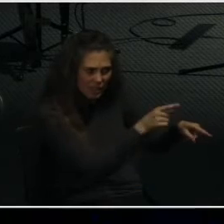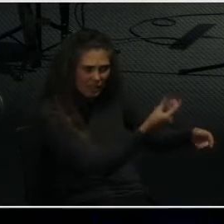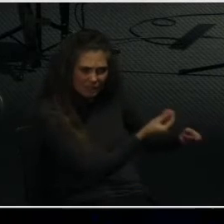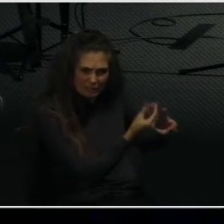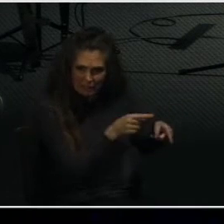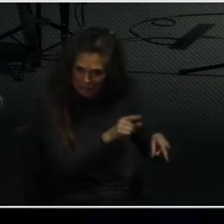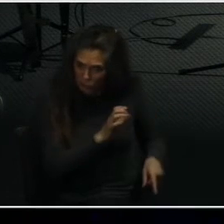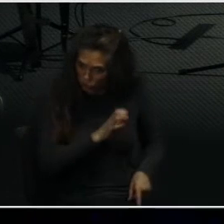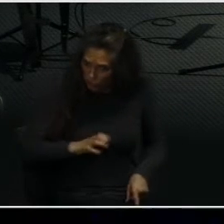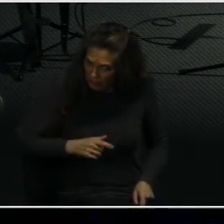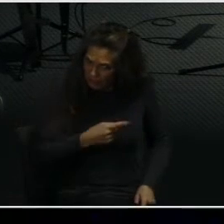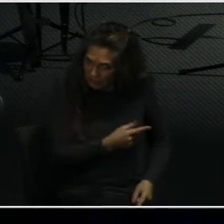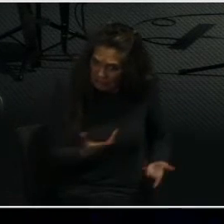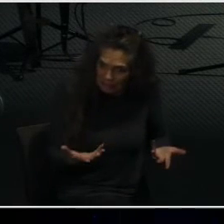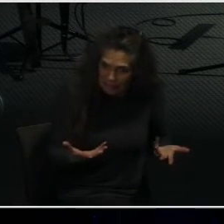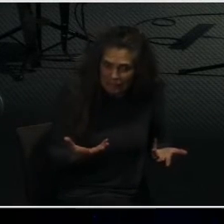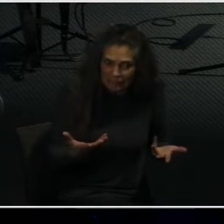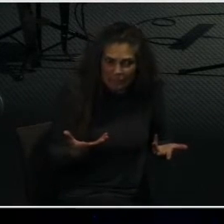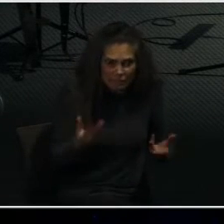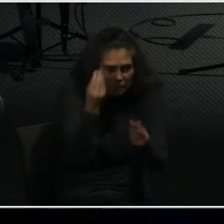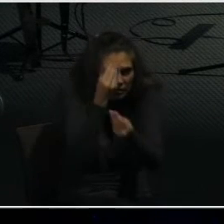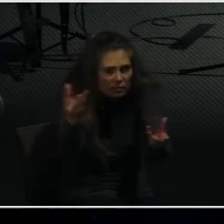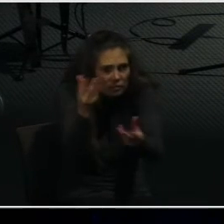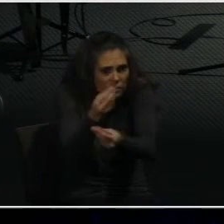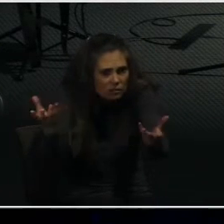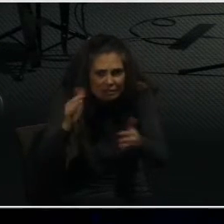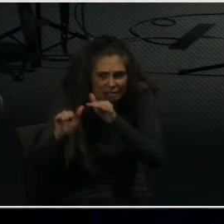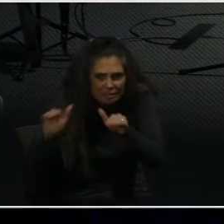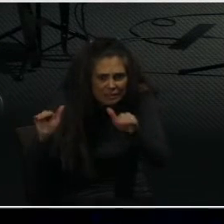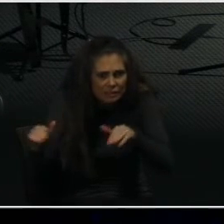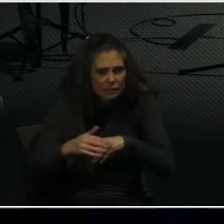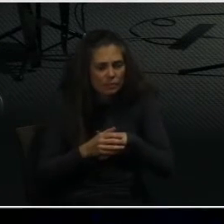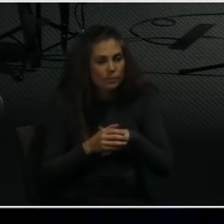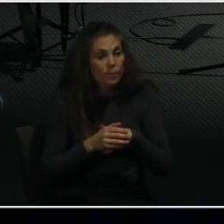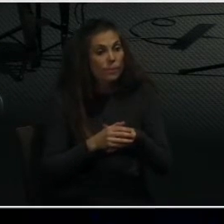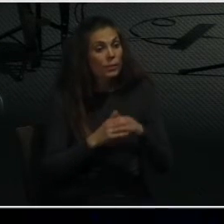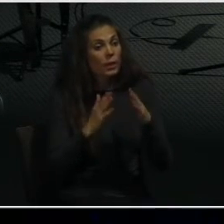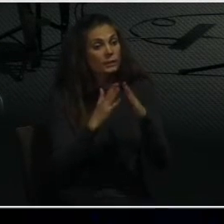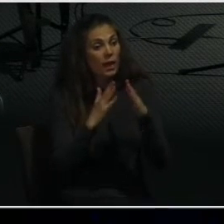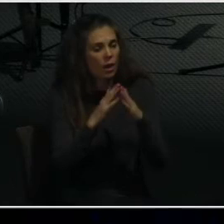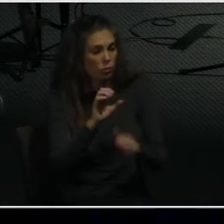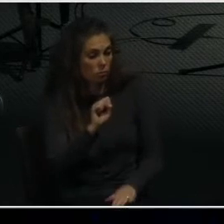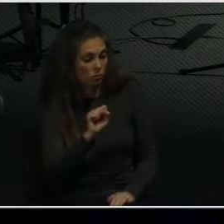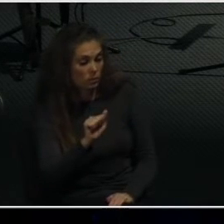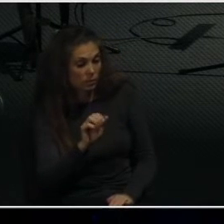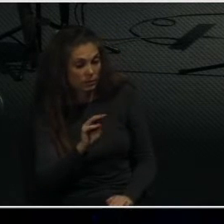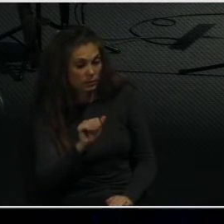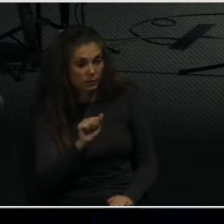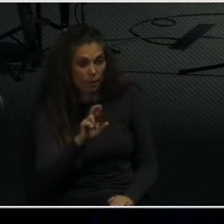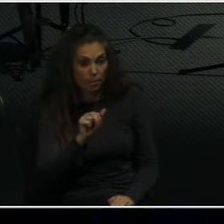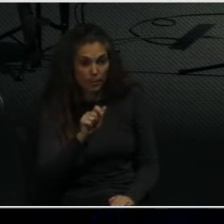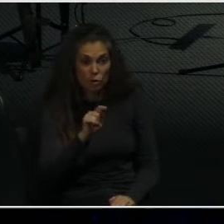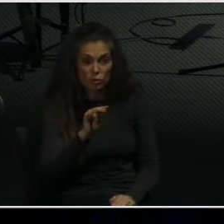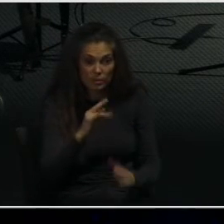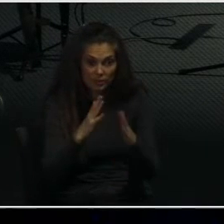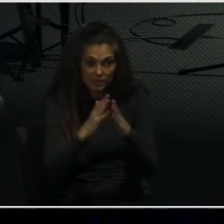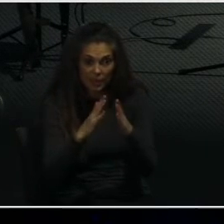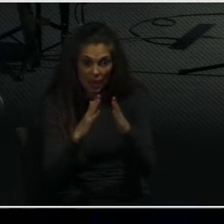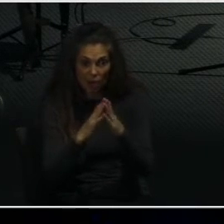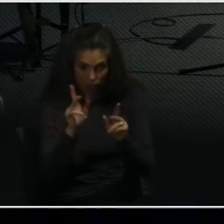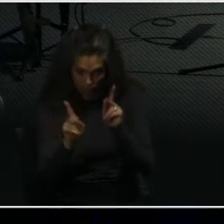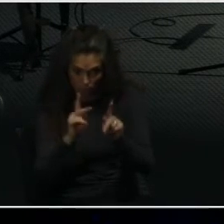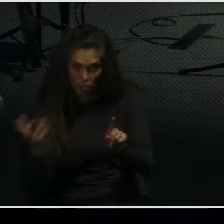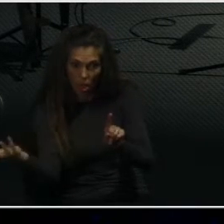Christ?" And she brings a whole bunch of people from the town, the Samaritan town. And John 4 tells